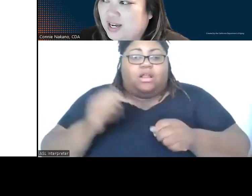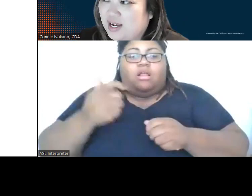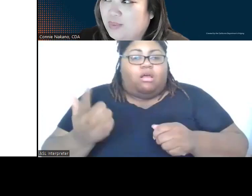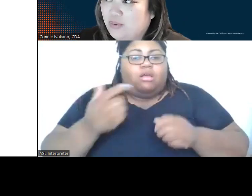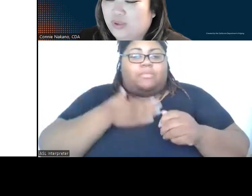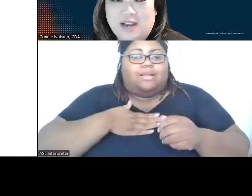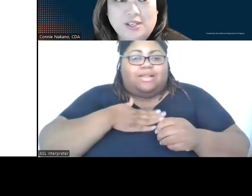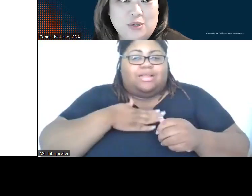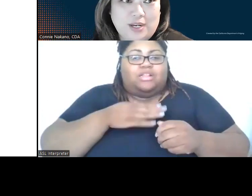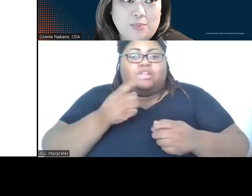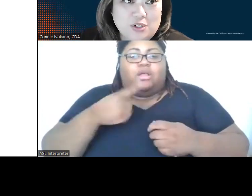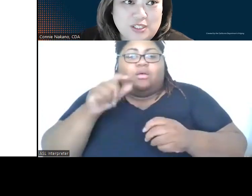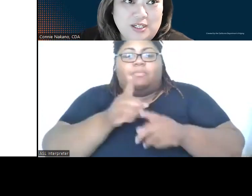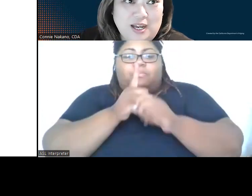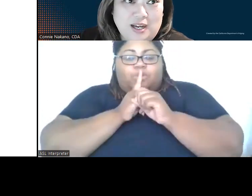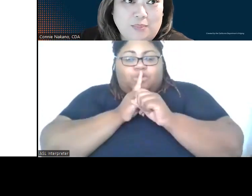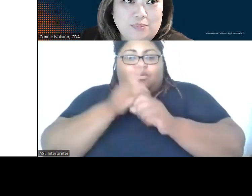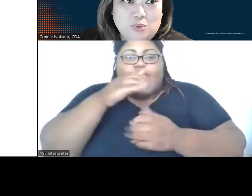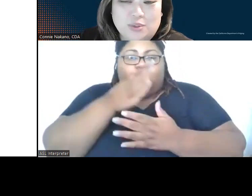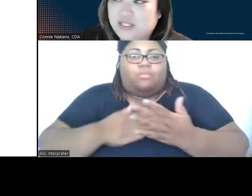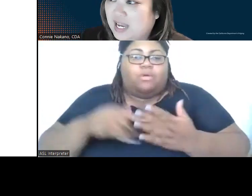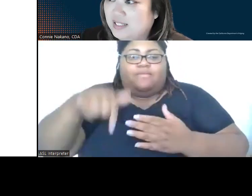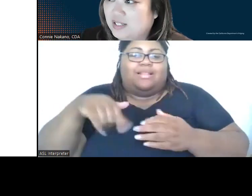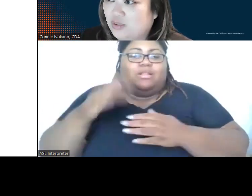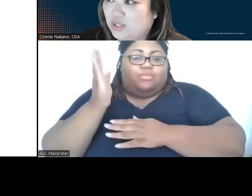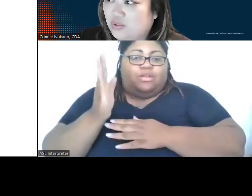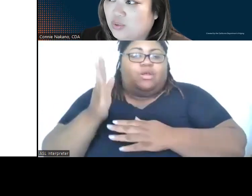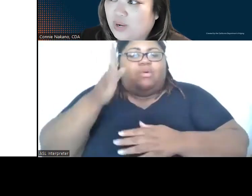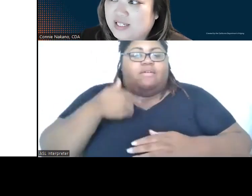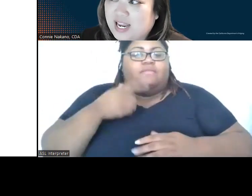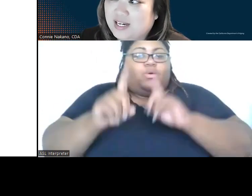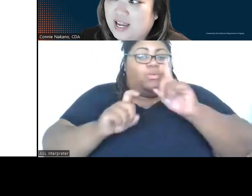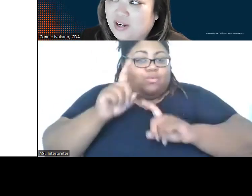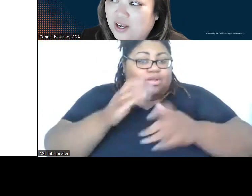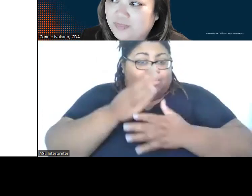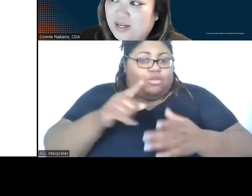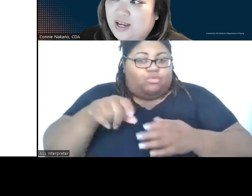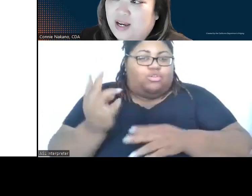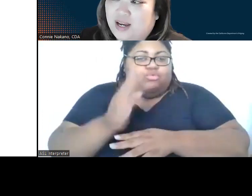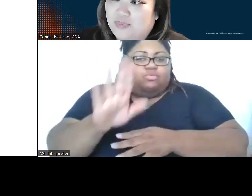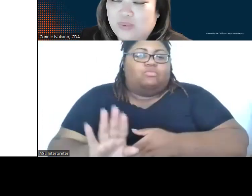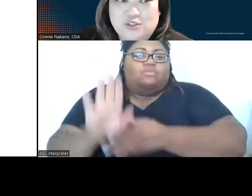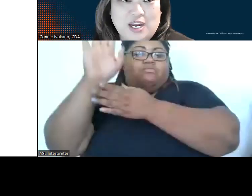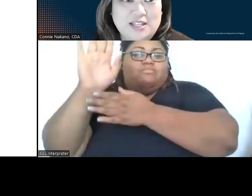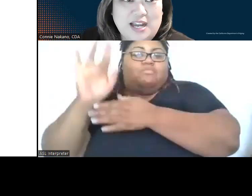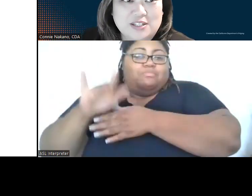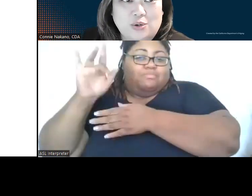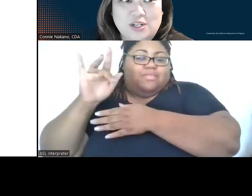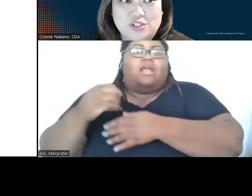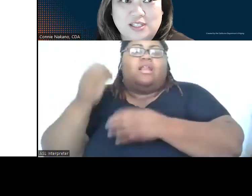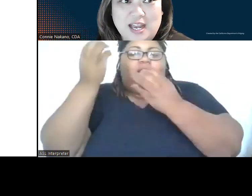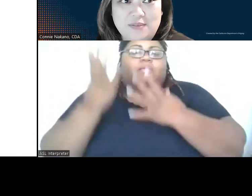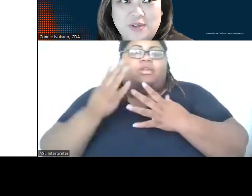presentation. We'll have a Q&A portion towards the end, and you can use the raise hand icon to raise your hand to